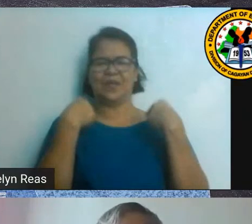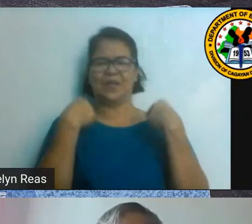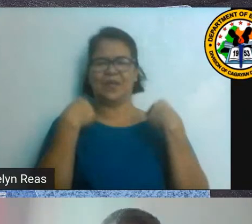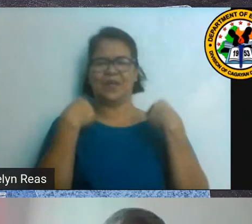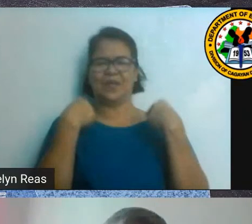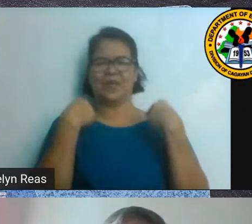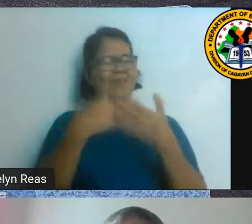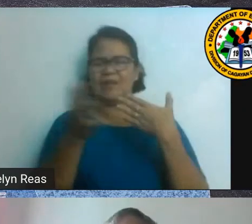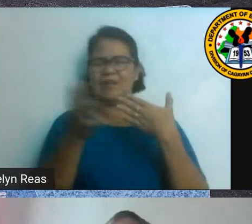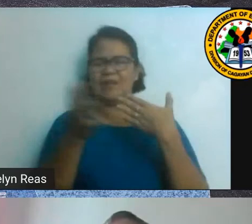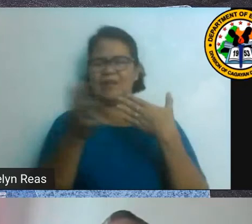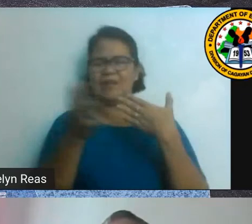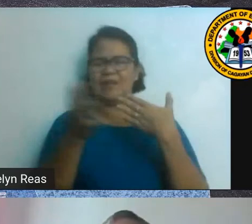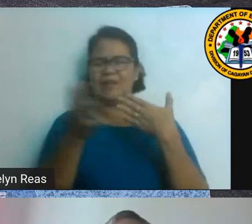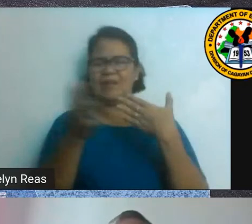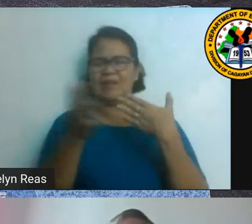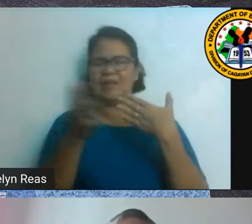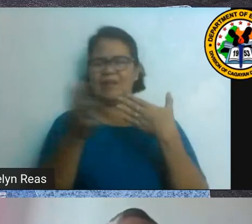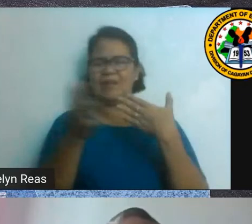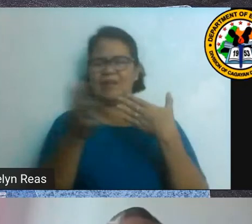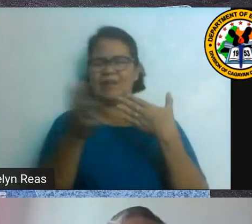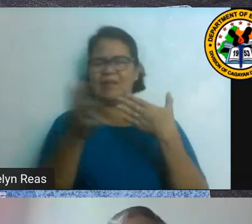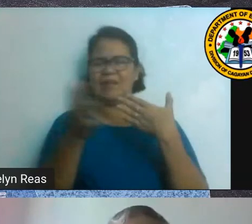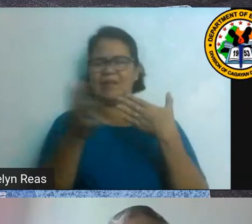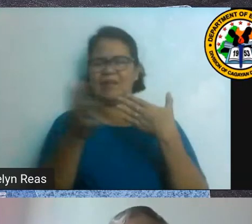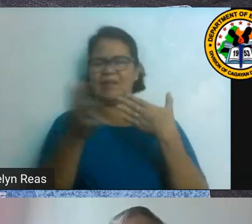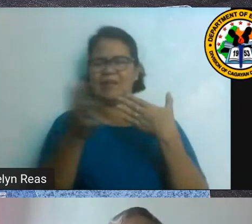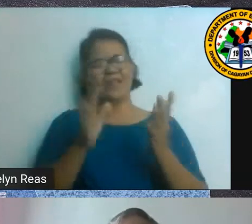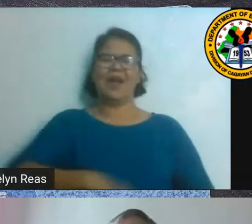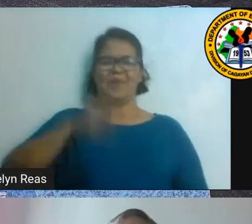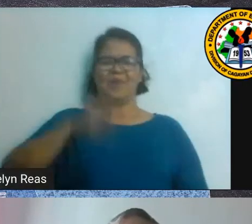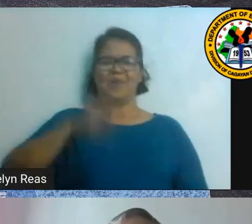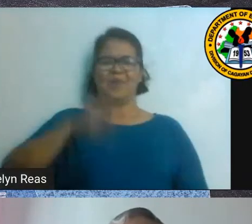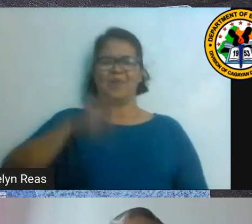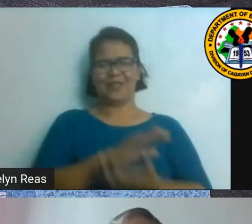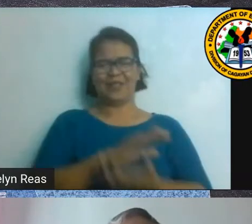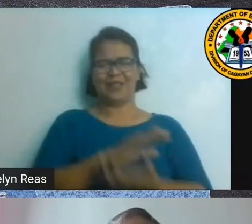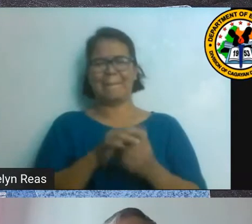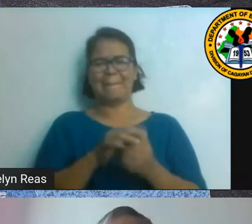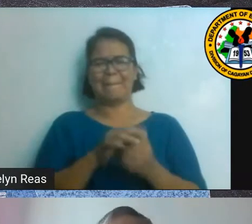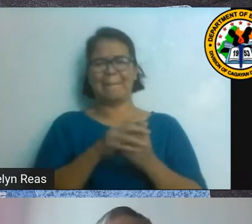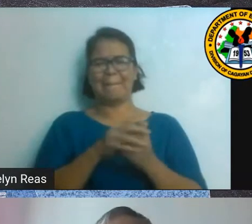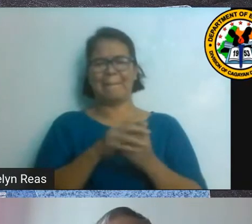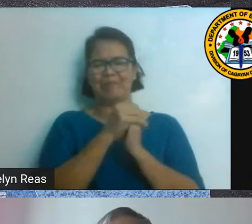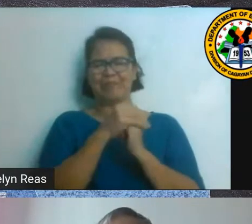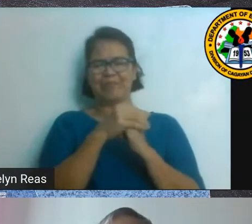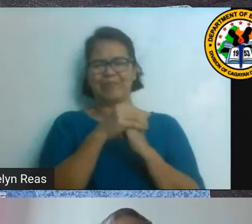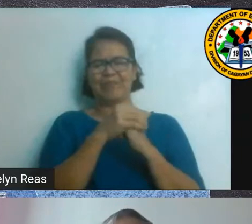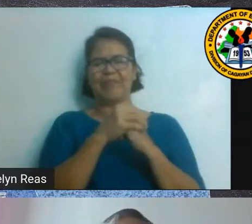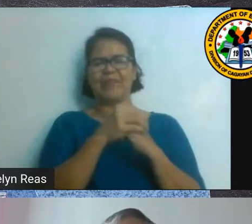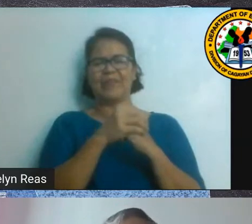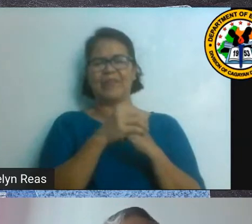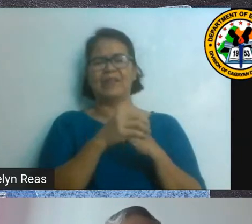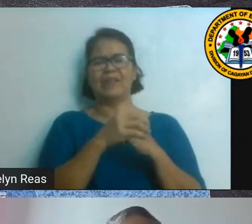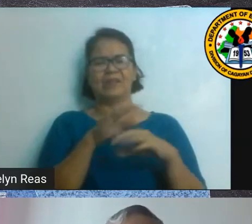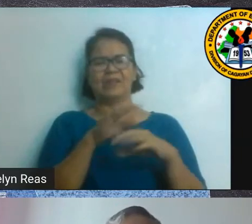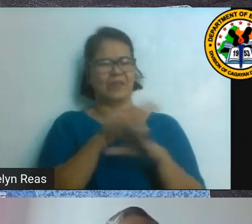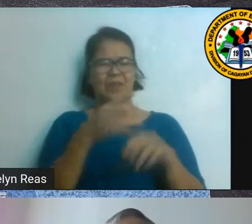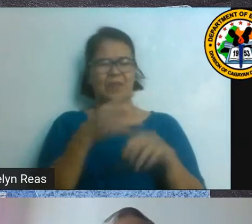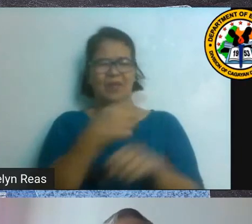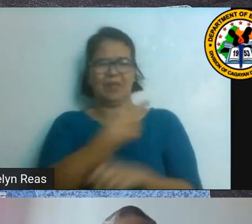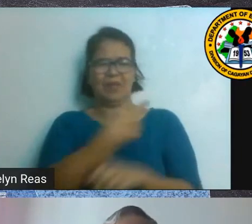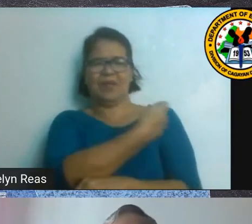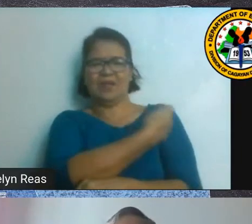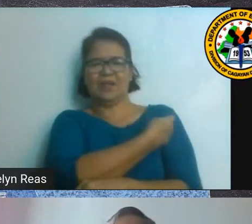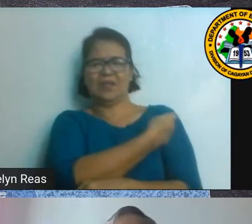I think what's very important is habang walang vaccine, we should stick to the health protocols, yung mga